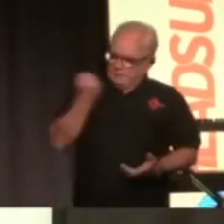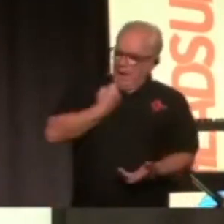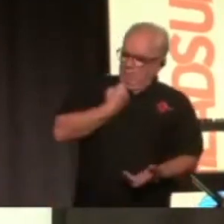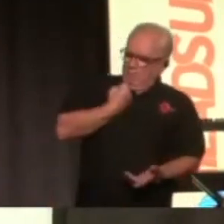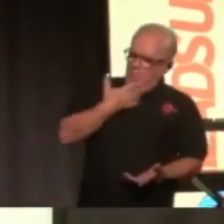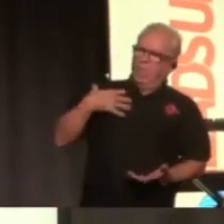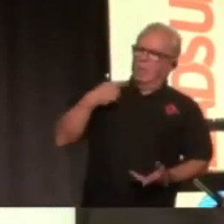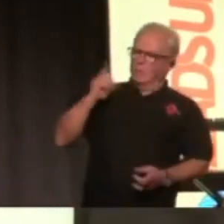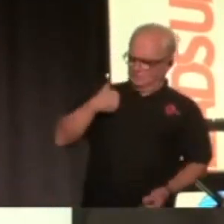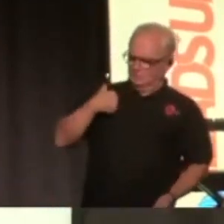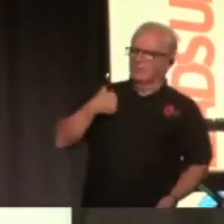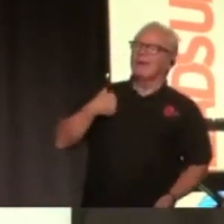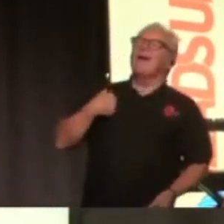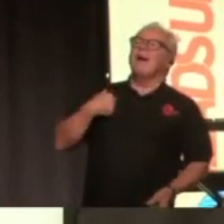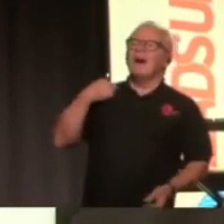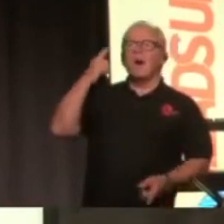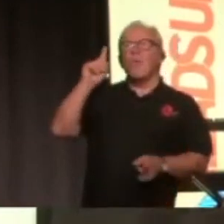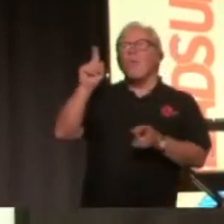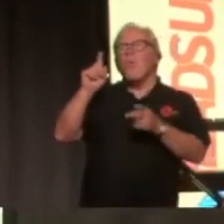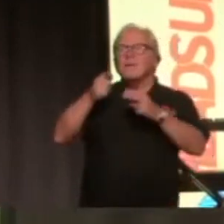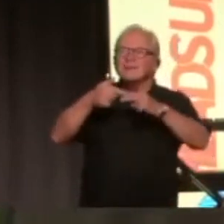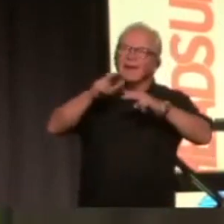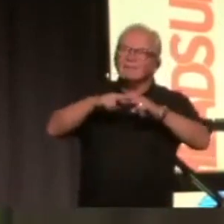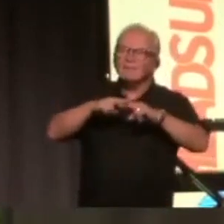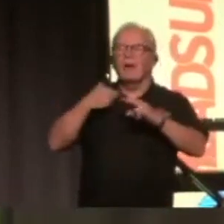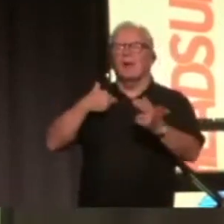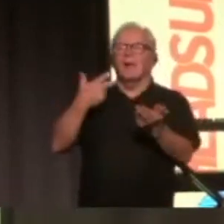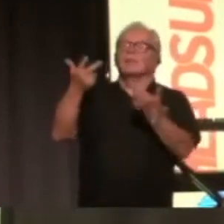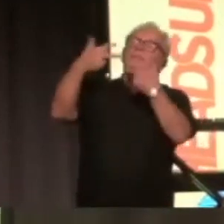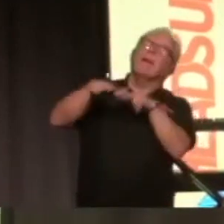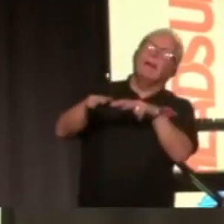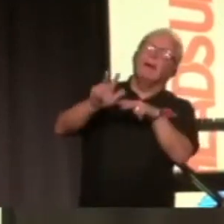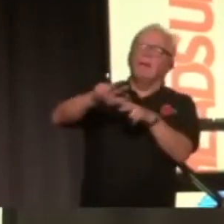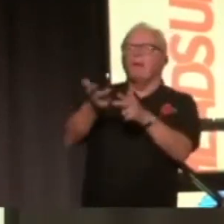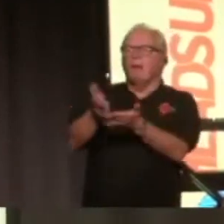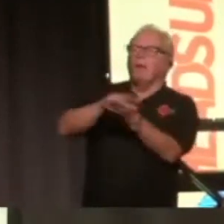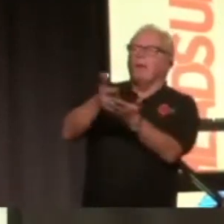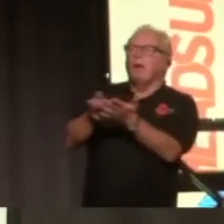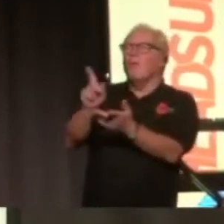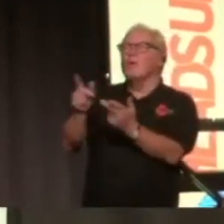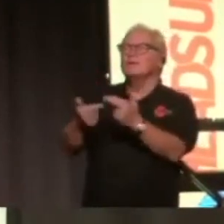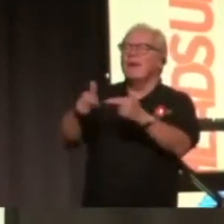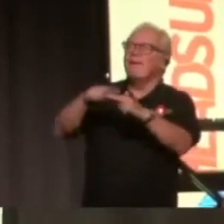We got stabbed by suppose. We were wrestling in the bed with the ghosts of what if, and I heard and I